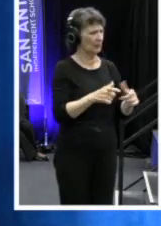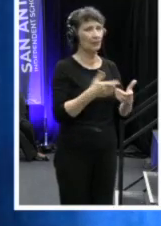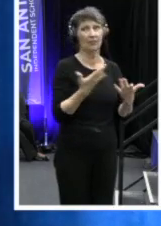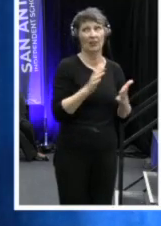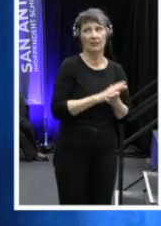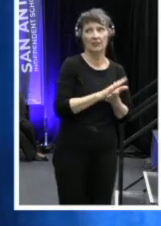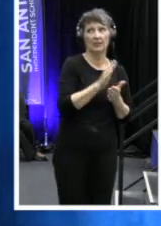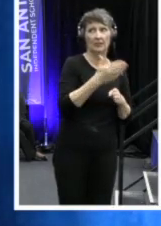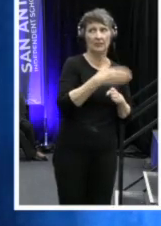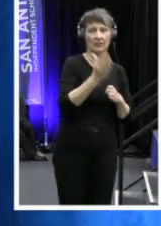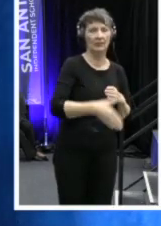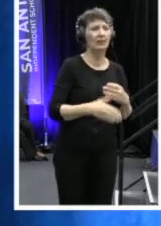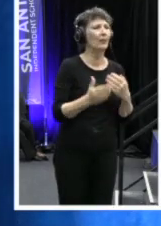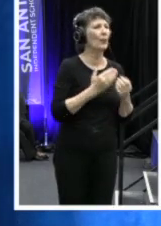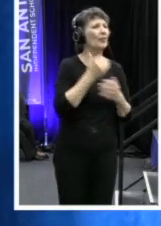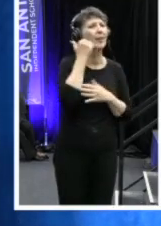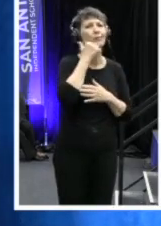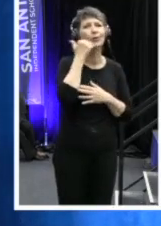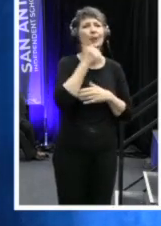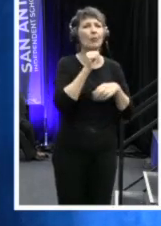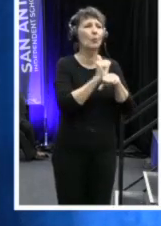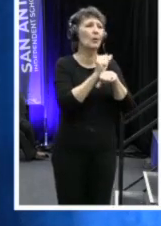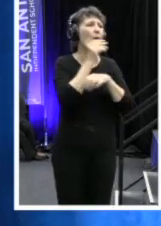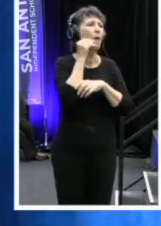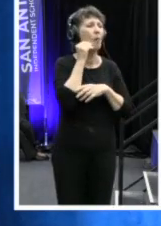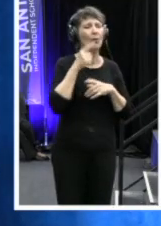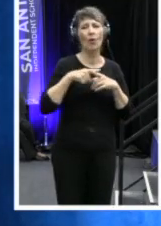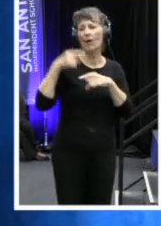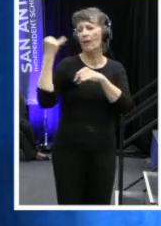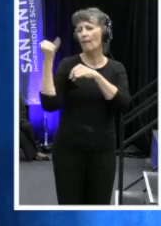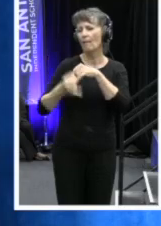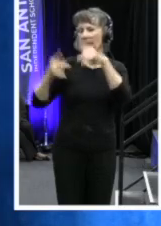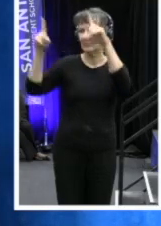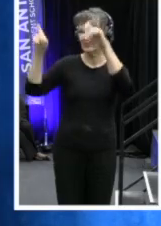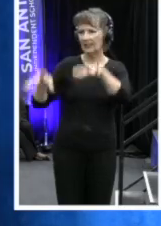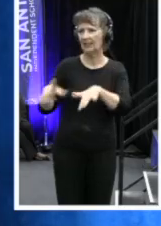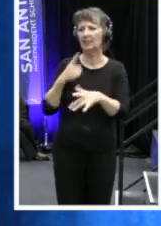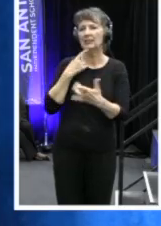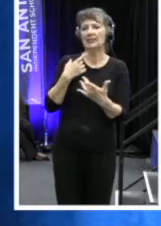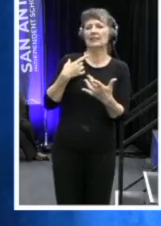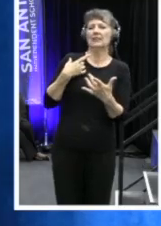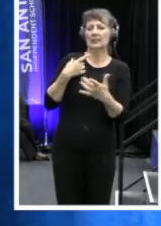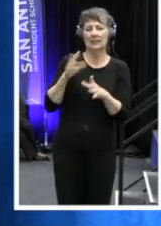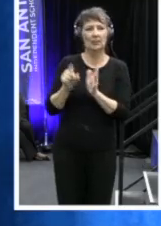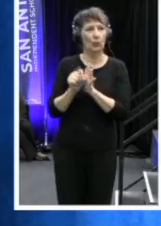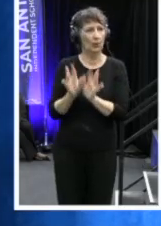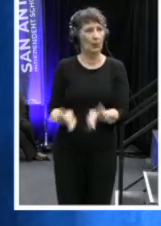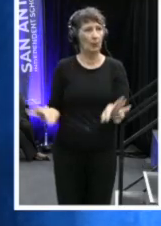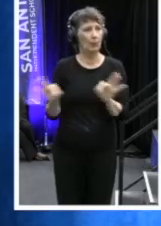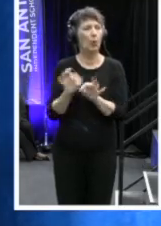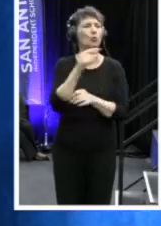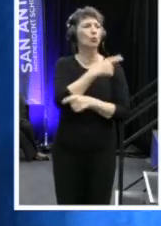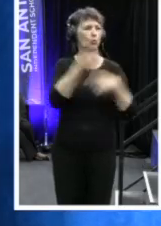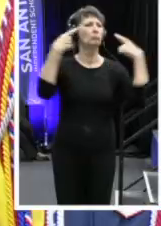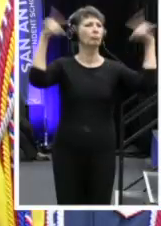Whether it was the mundane chores at home or a final that your grade depended on, you made it happen.